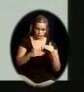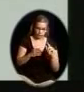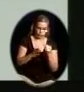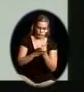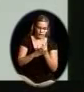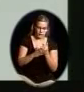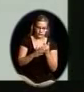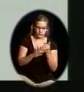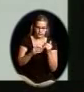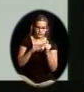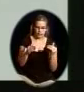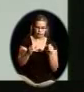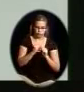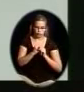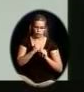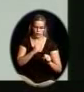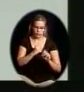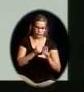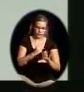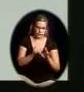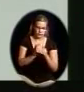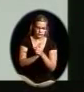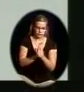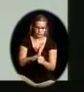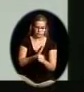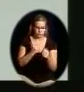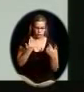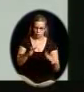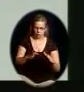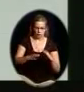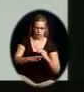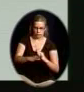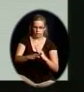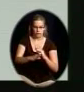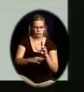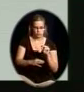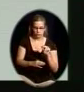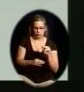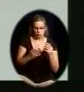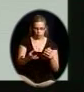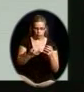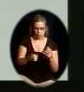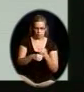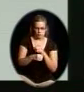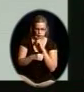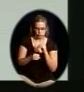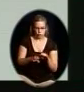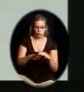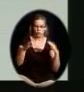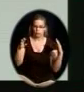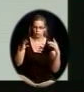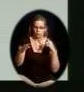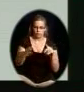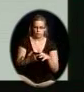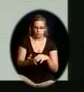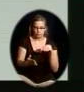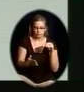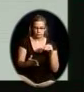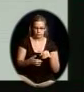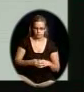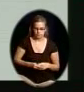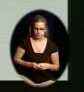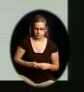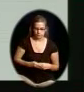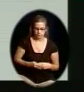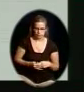to stretch their skills. We don't want to have roadblocks in front of students. We want to make sure that we're taking the ceiling off. So that's a focus area for us.